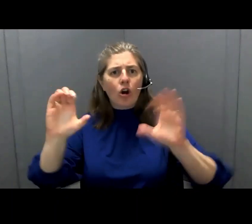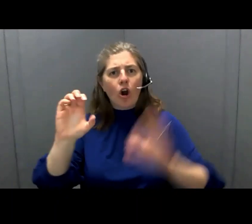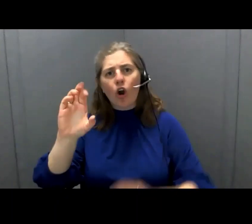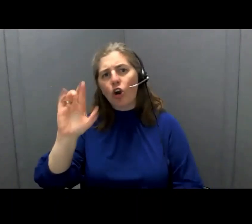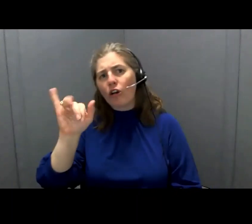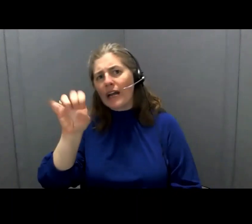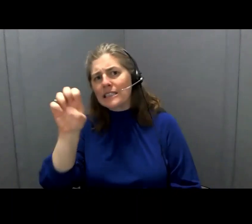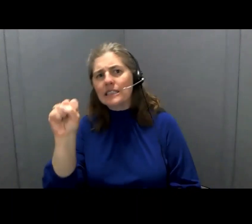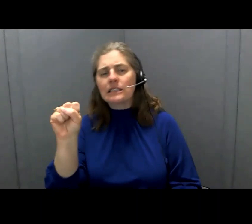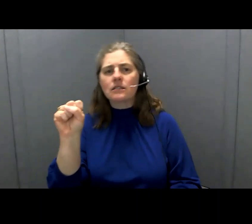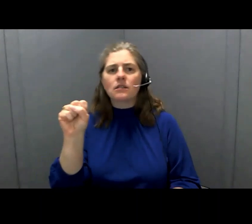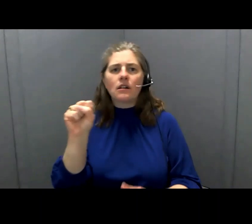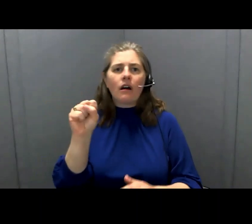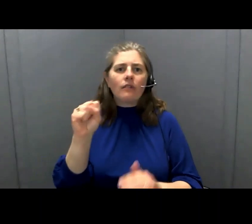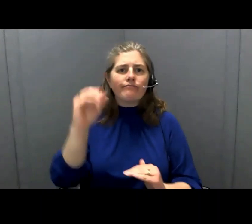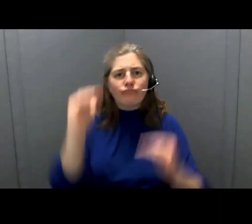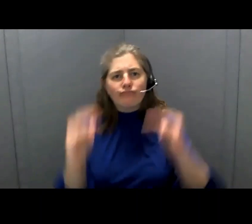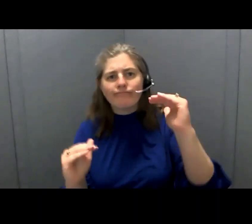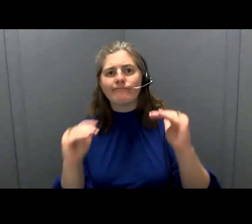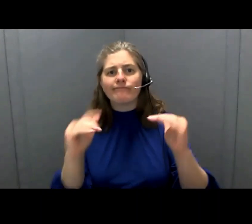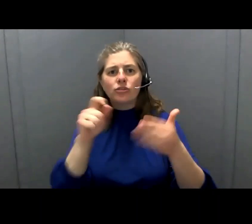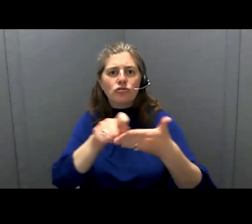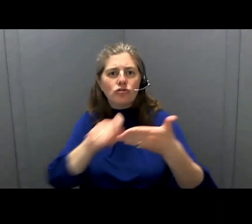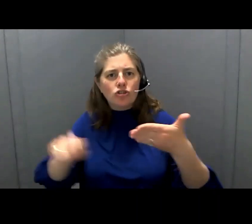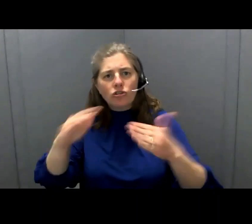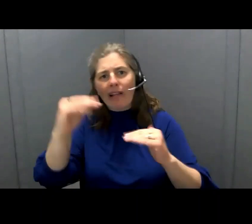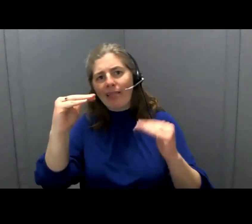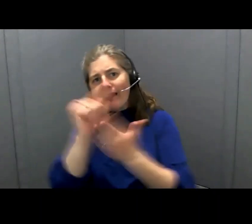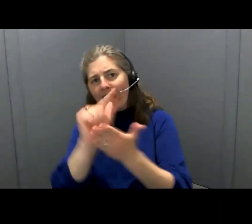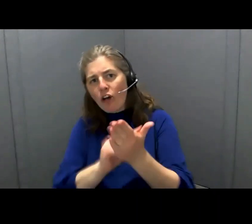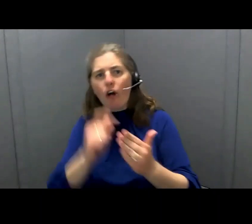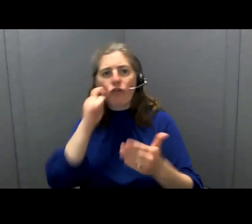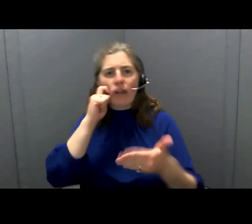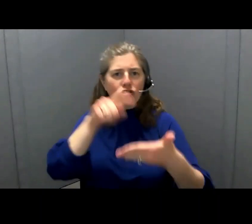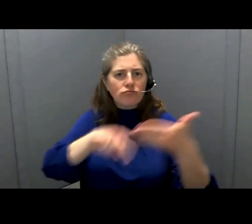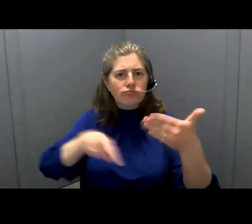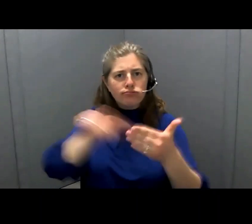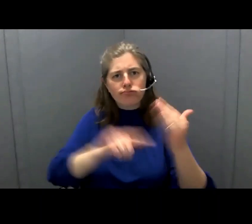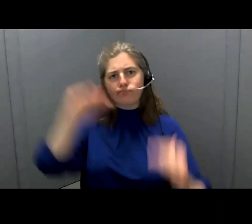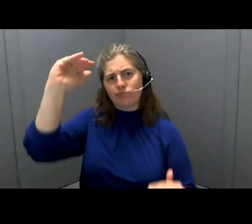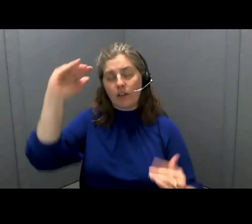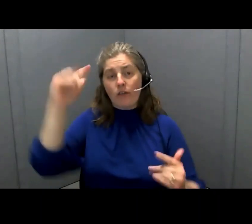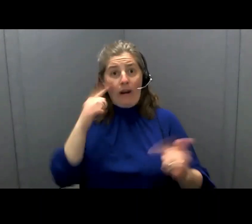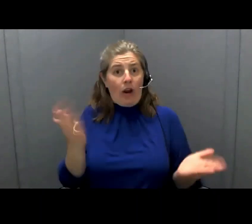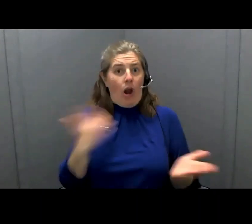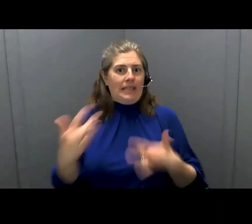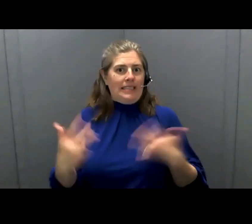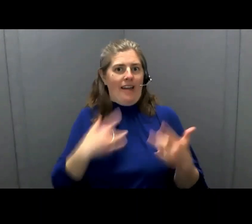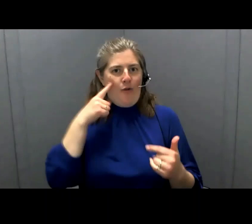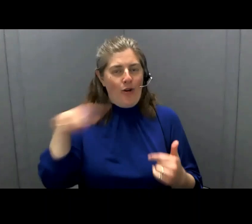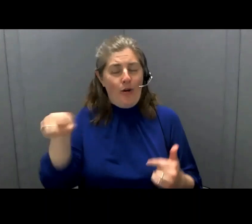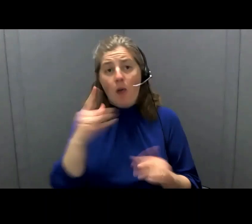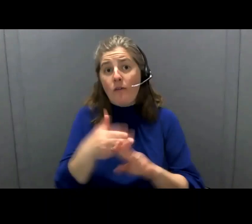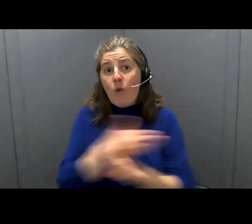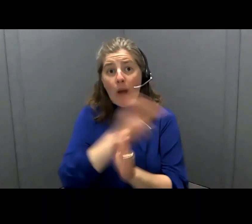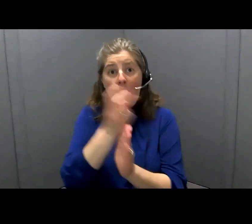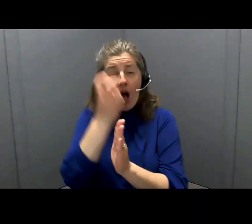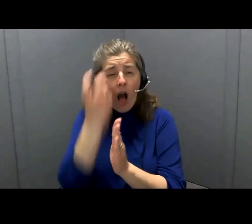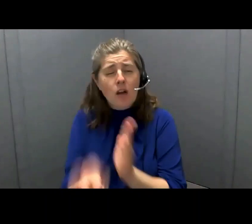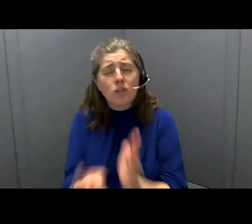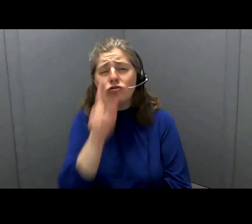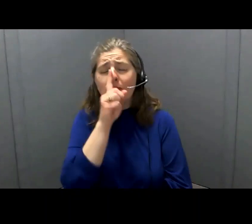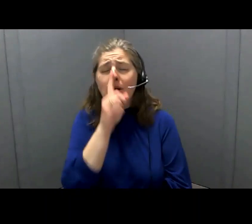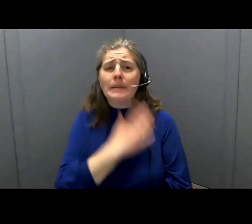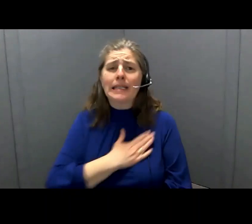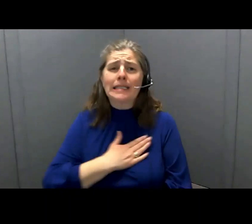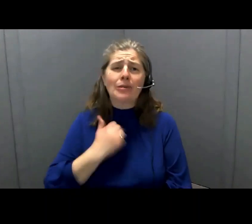lethal racial injustices. So to be here representing is super exciting for me. But before we get into it, I would be